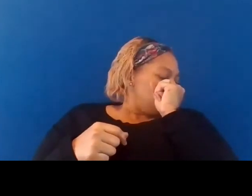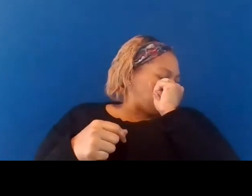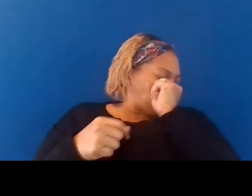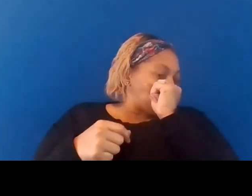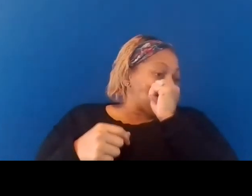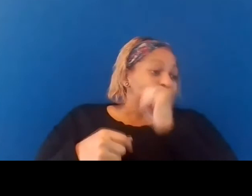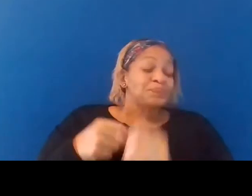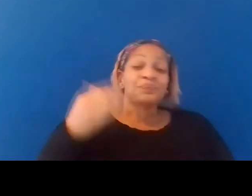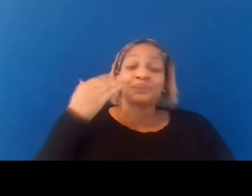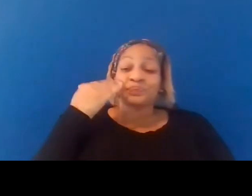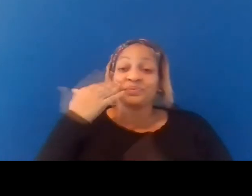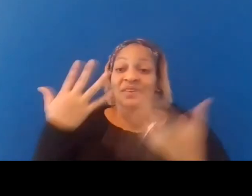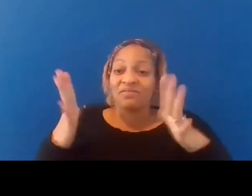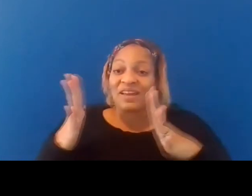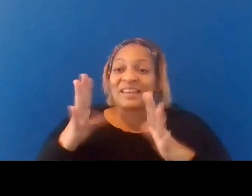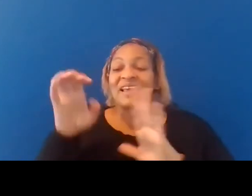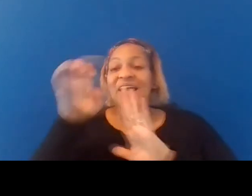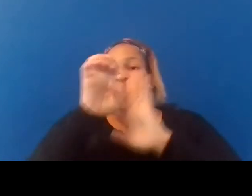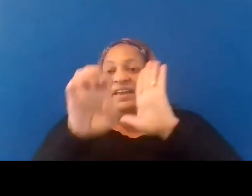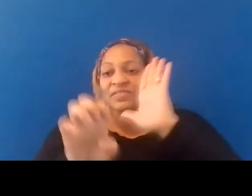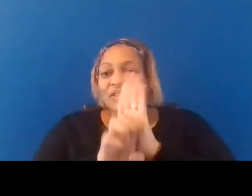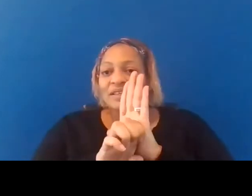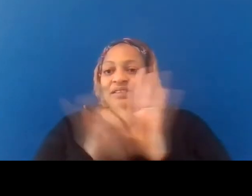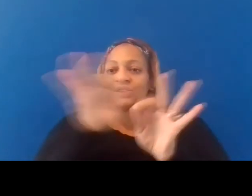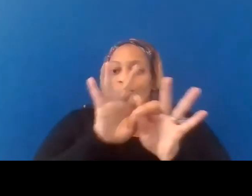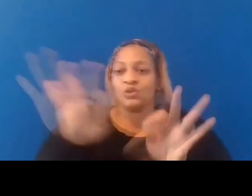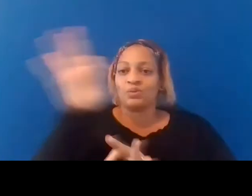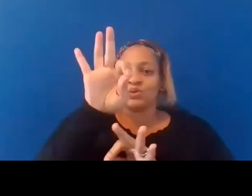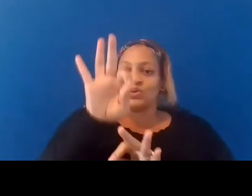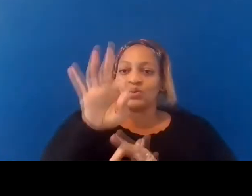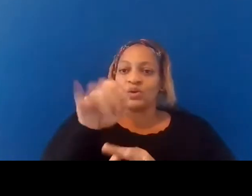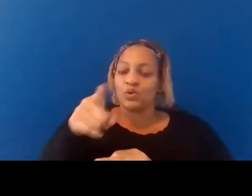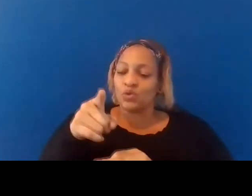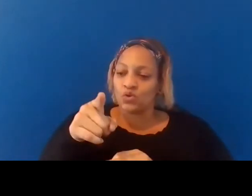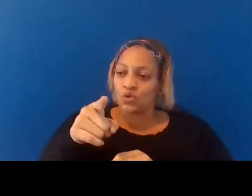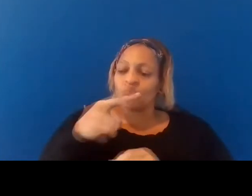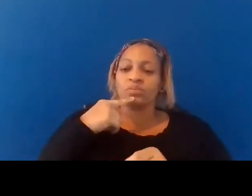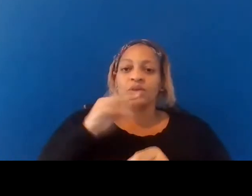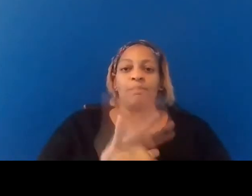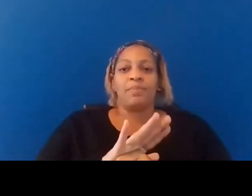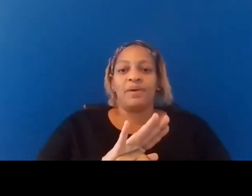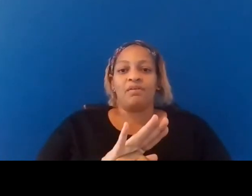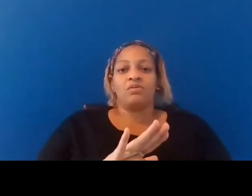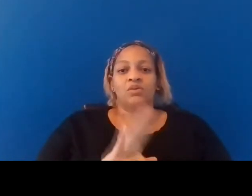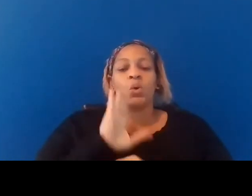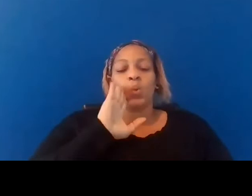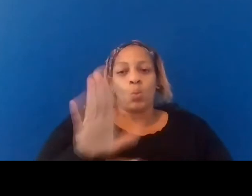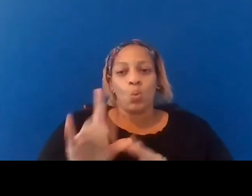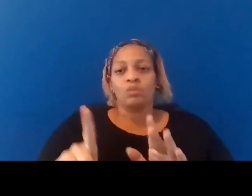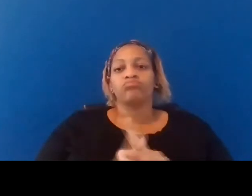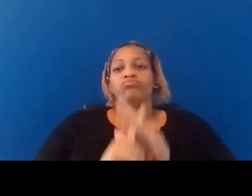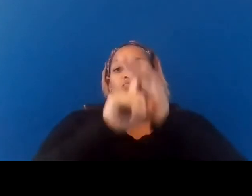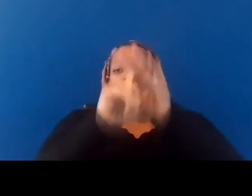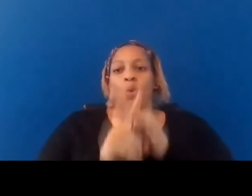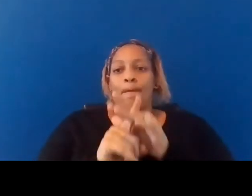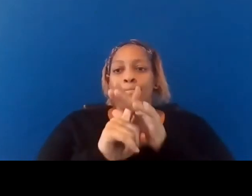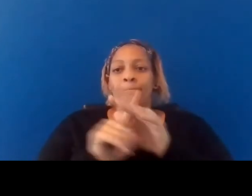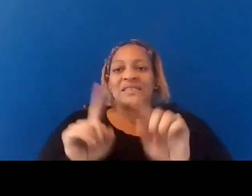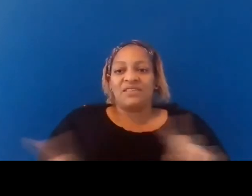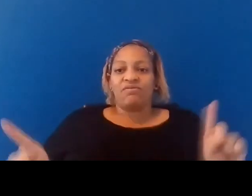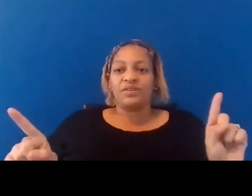ethically, morally, spiritually, you are compelled to show up differently.